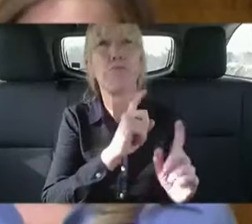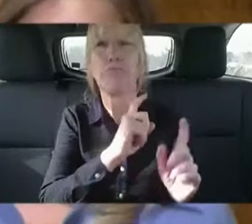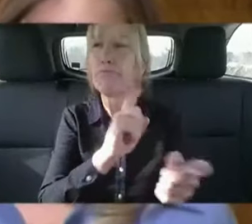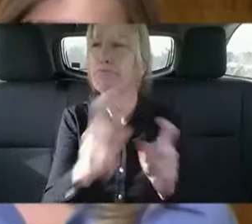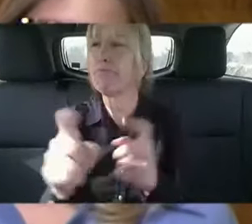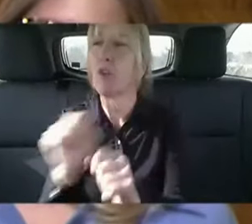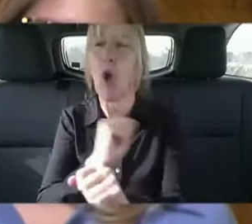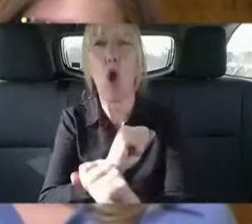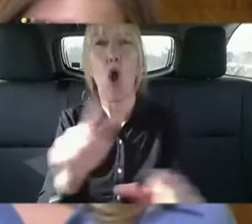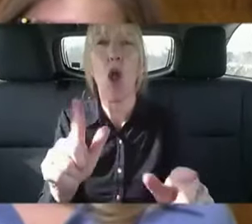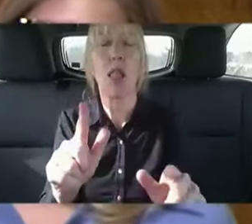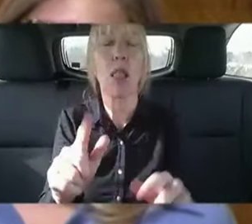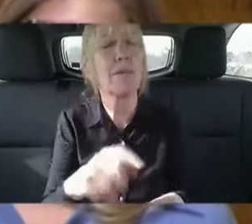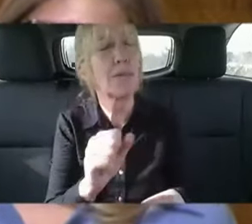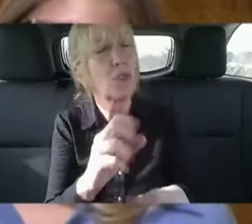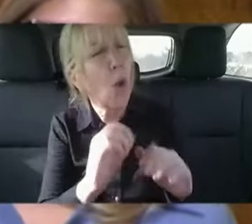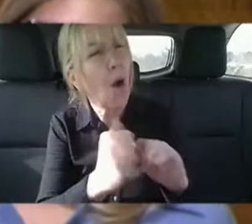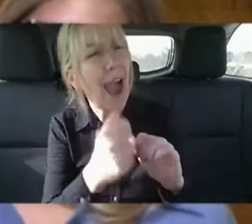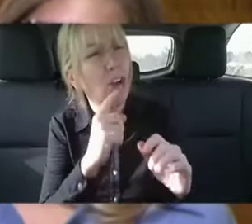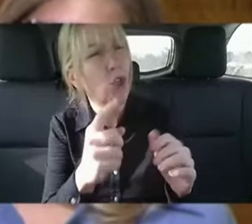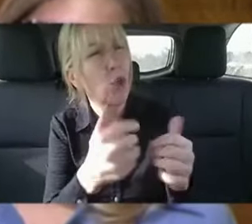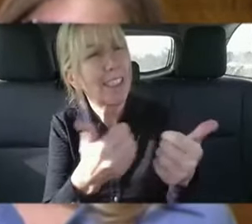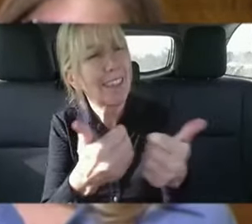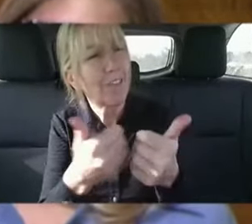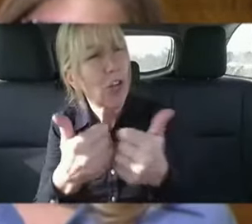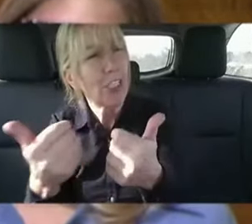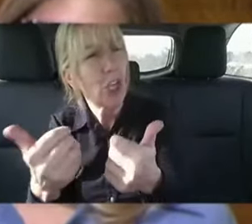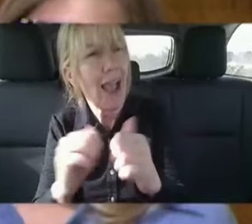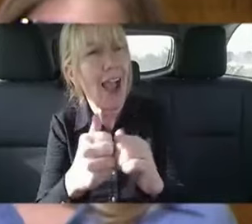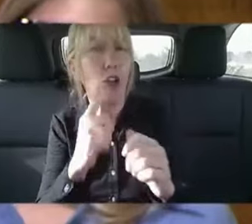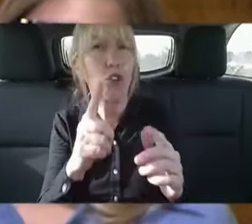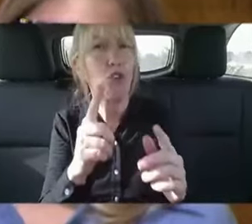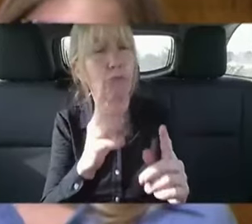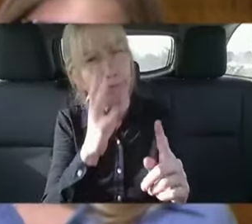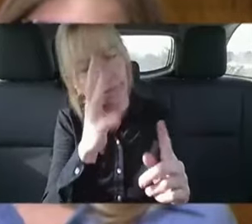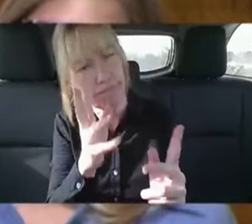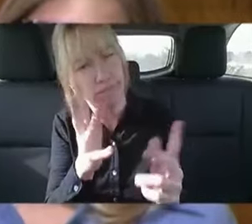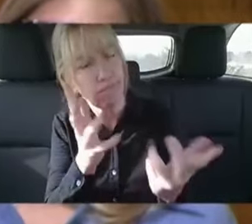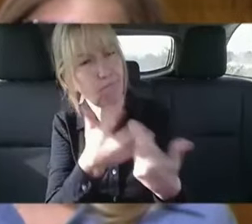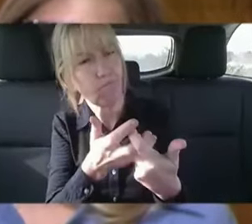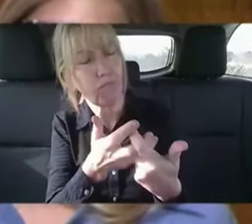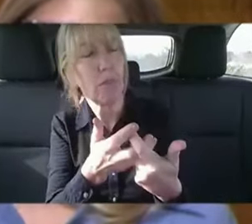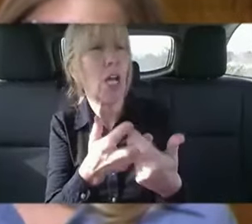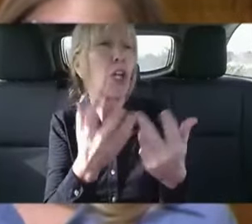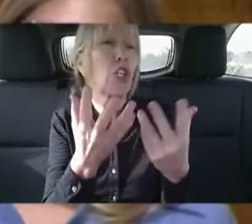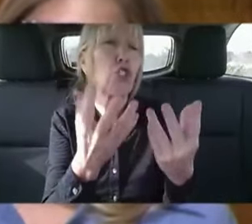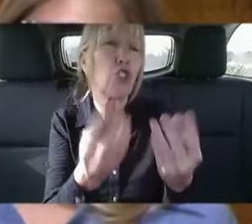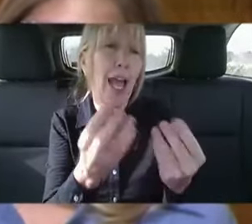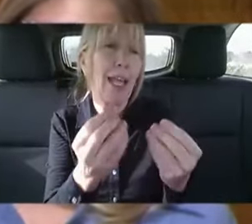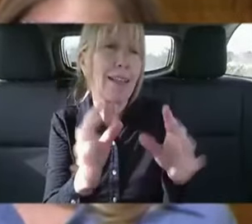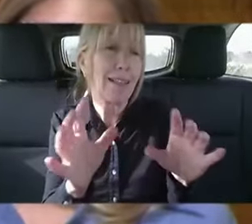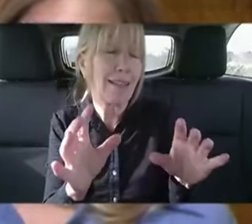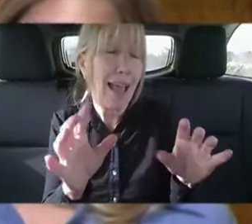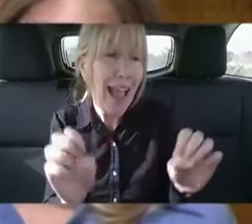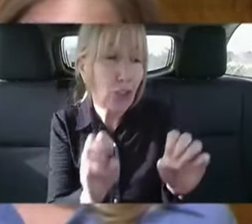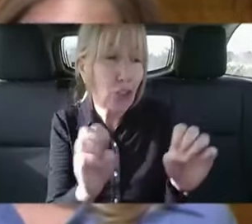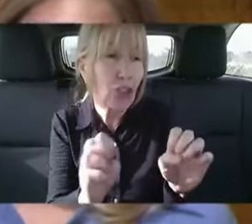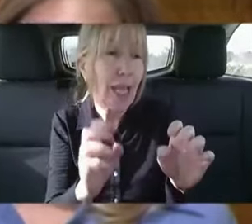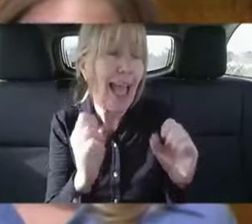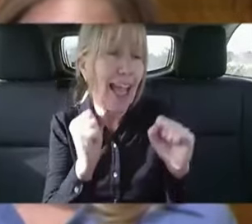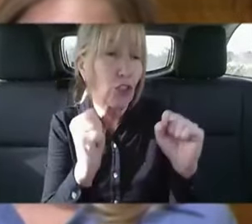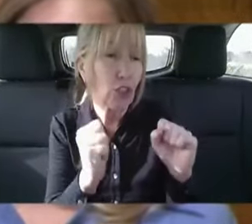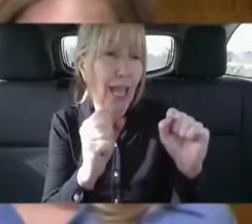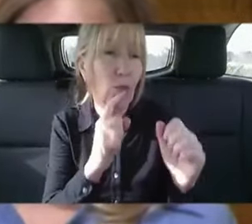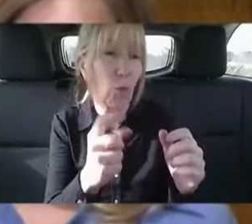do you differentiate that is my question. Now, how do you come up with a person for whom gentle exercise will gradually strengthen and gentle exercise will